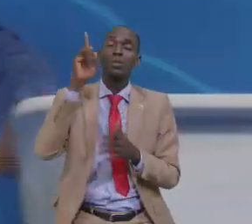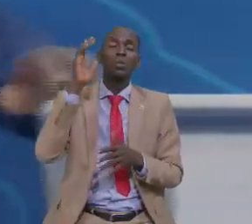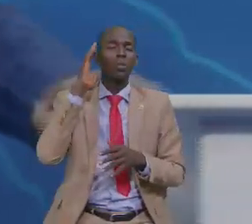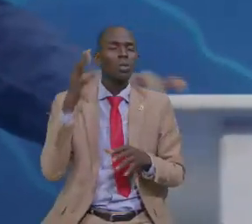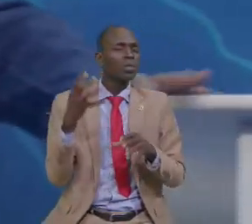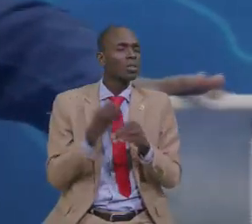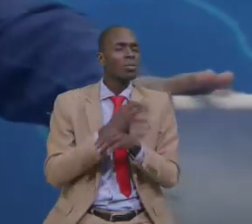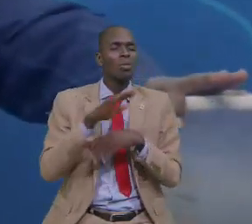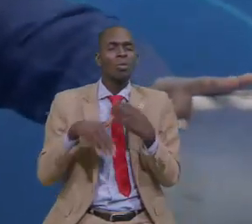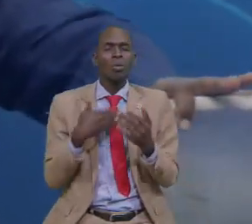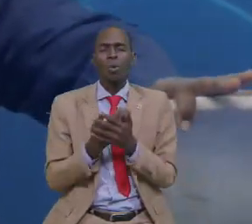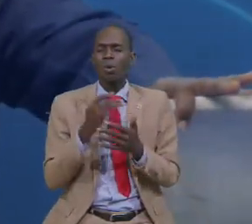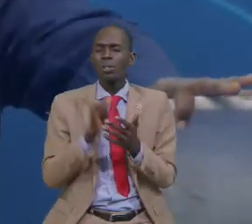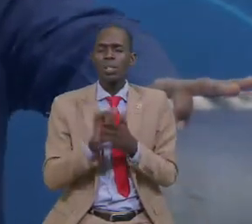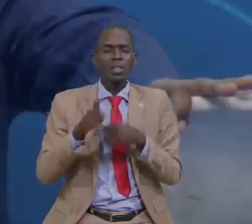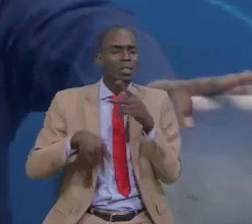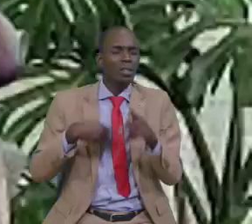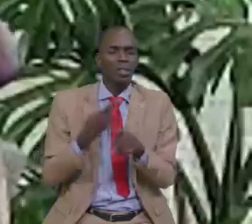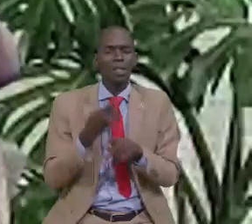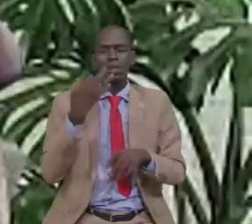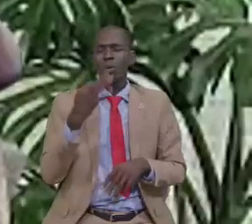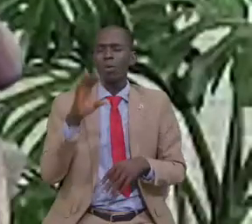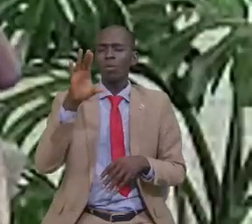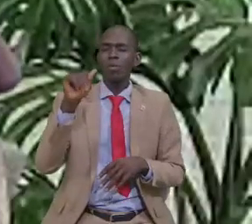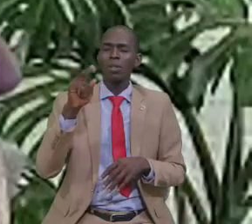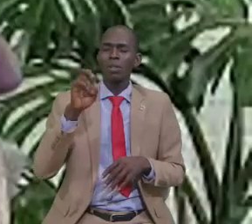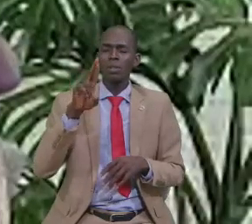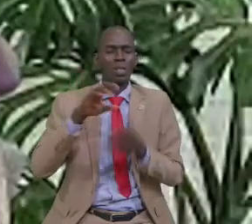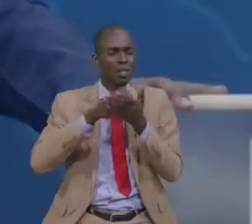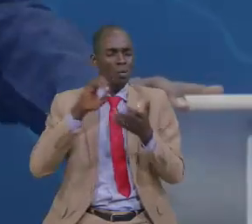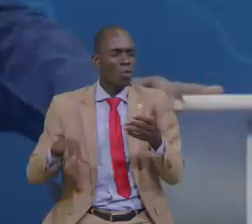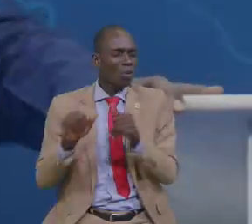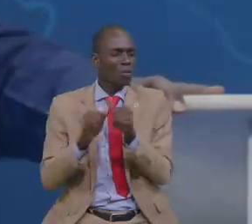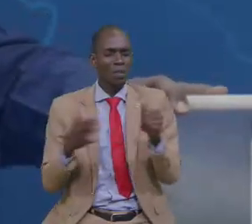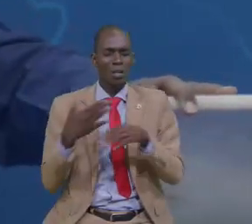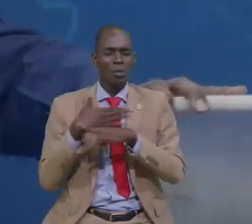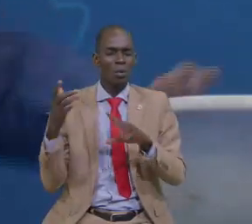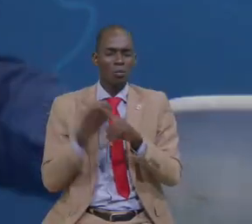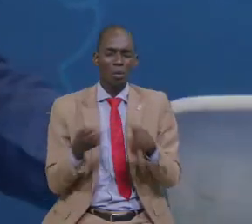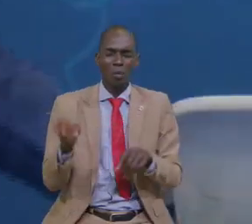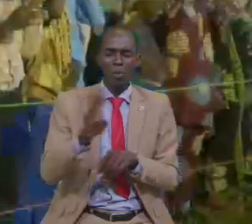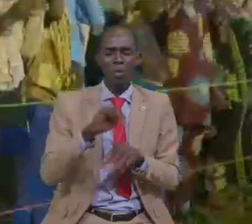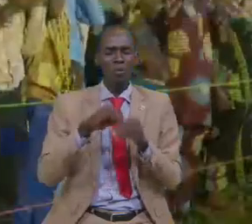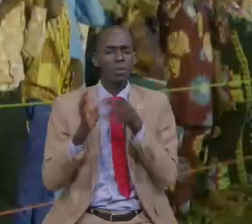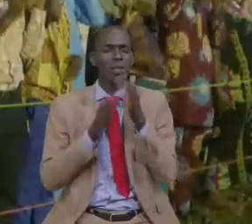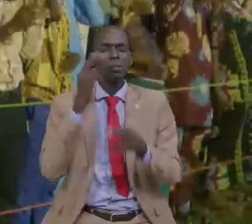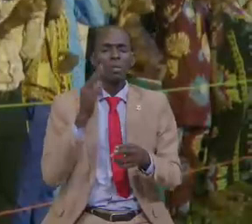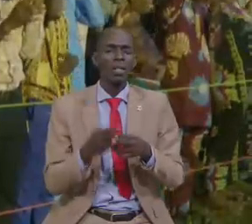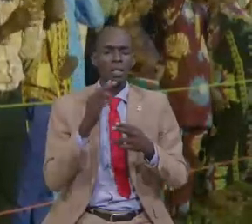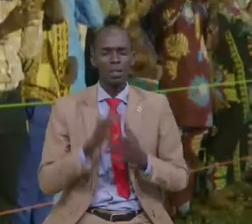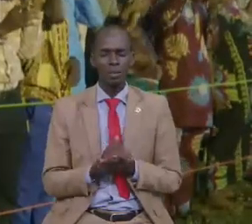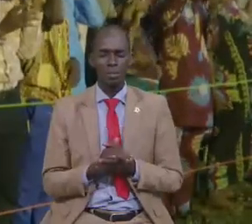those different kinds of cancer take everything away from them in Jesus name